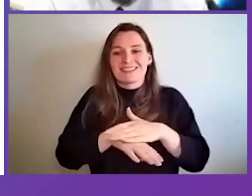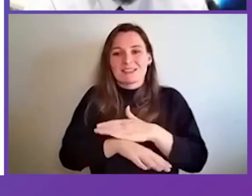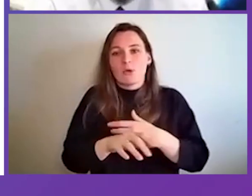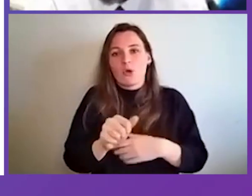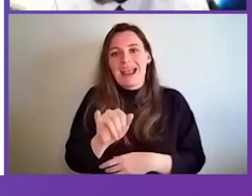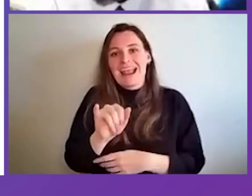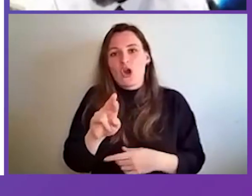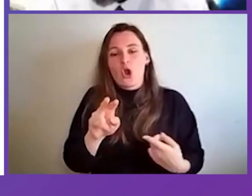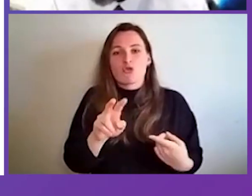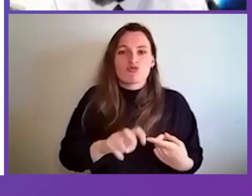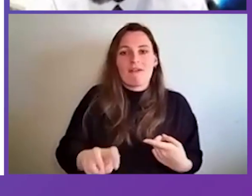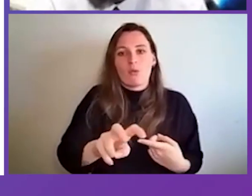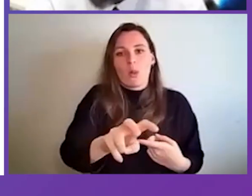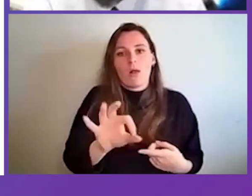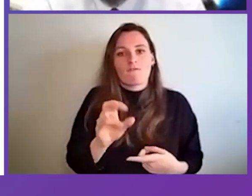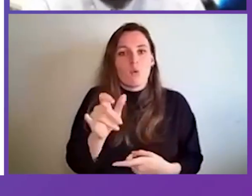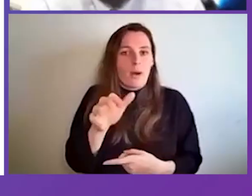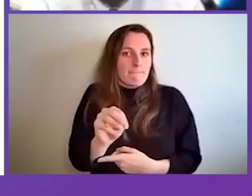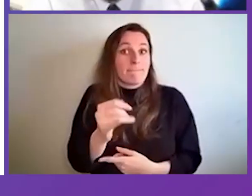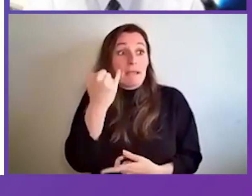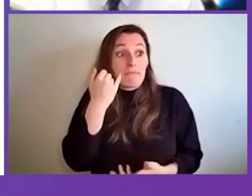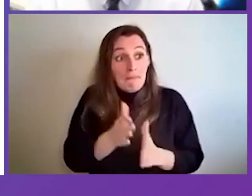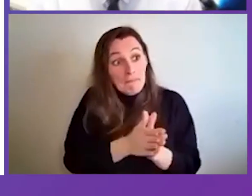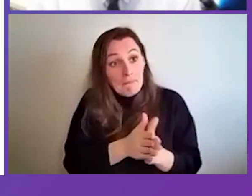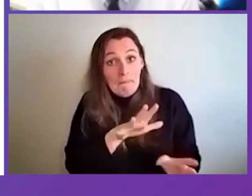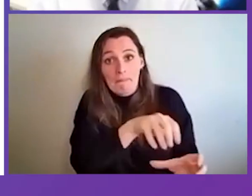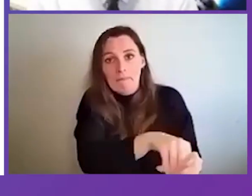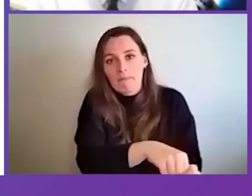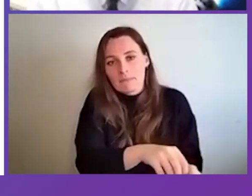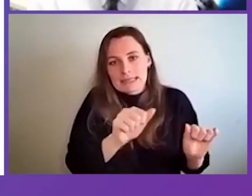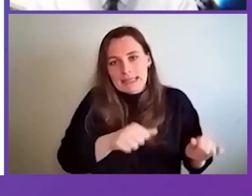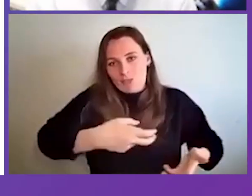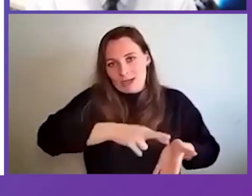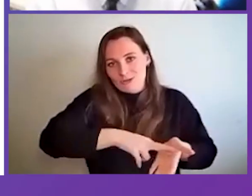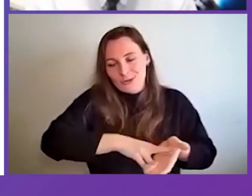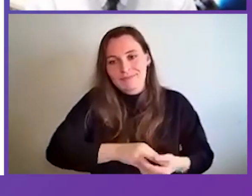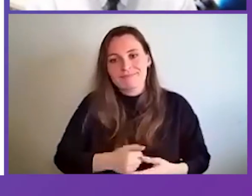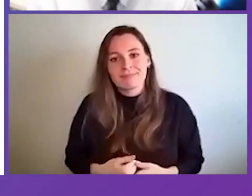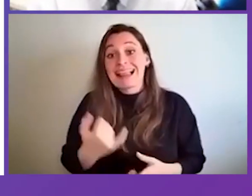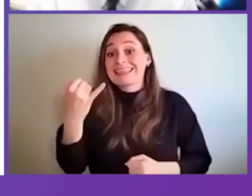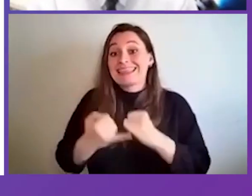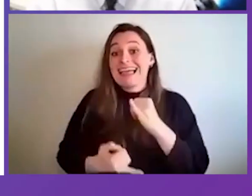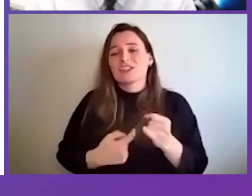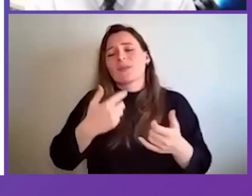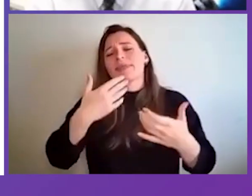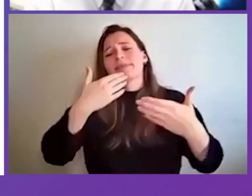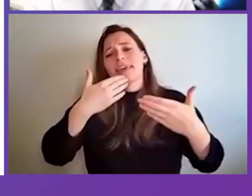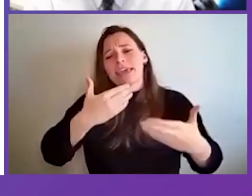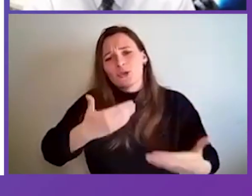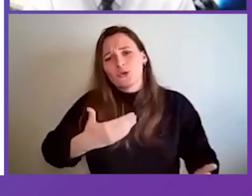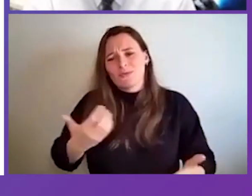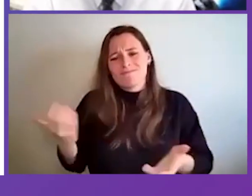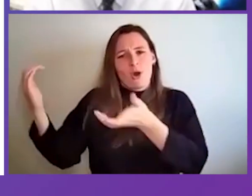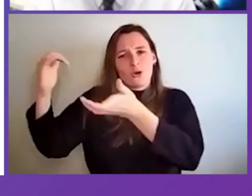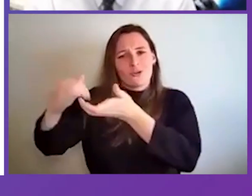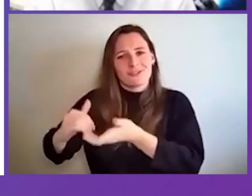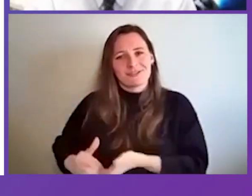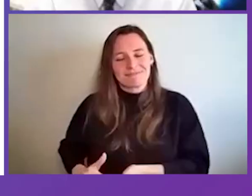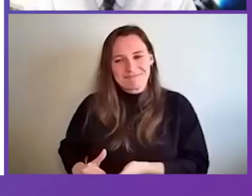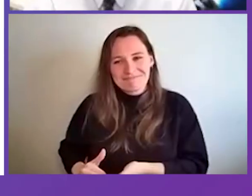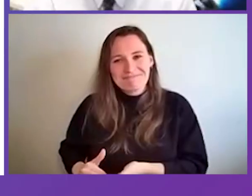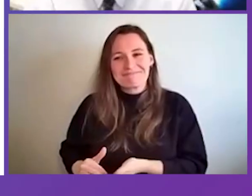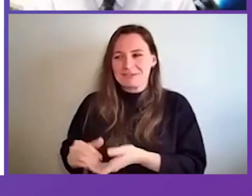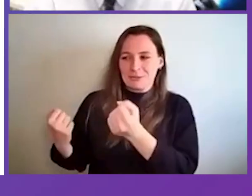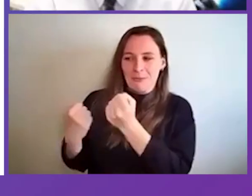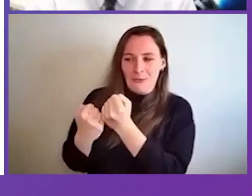attend. I'll just end by thanking the various partners that are helping us with this work. And there's many,